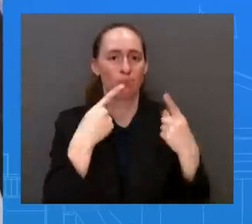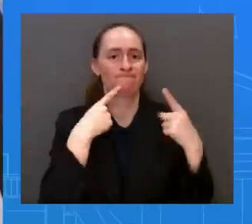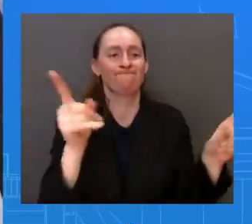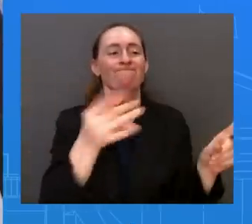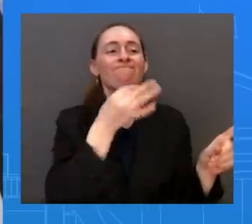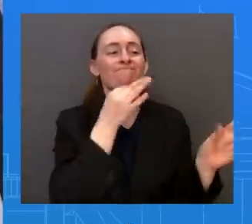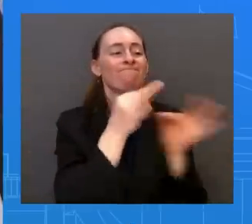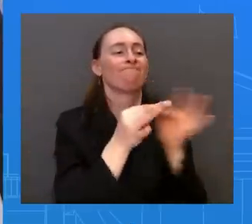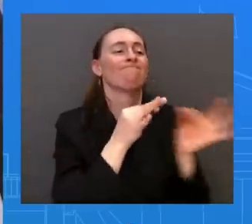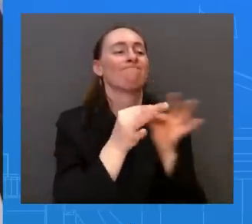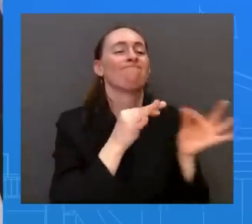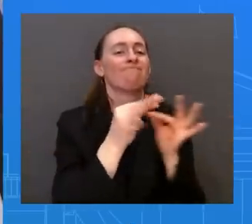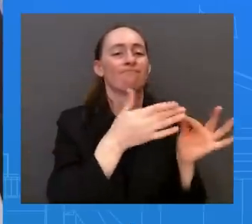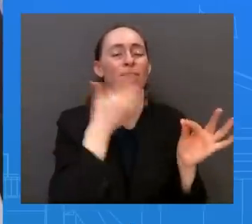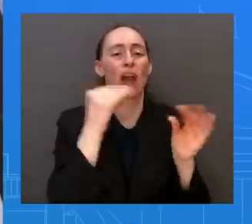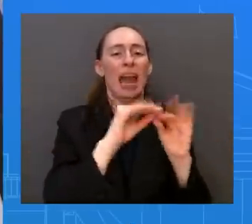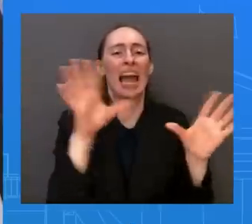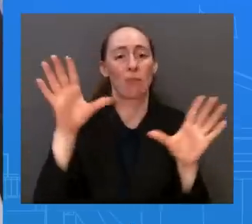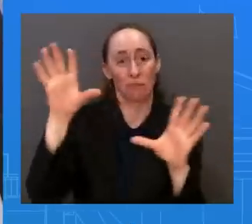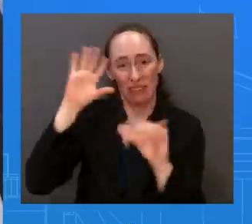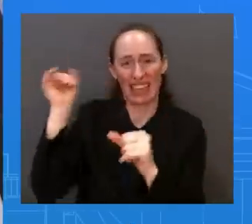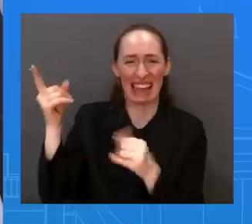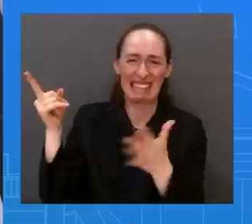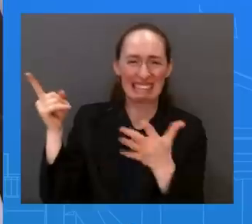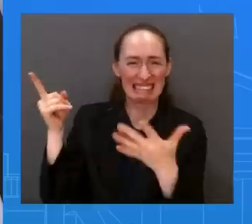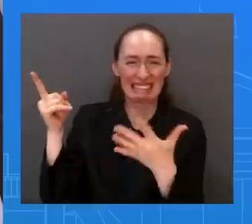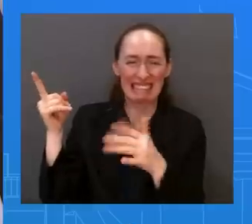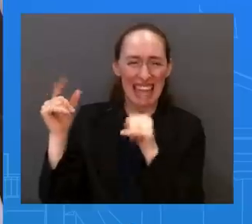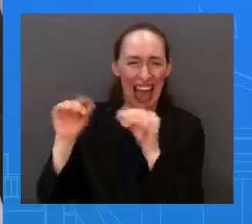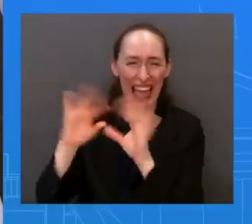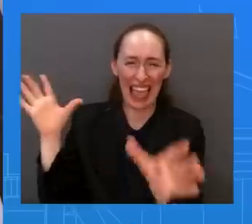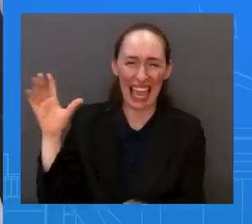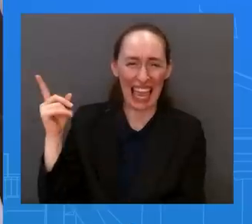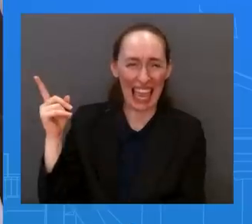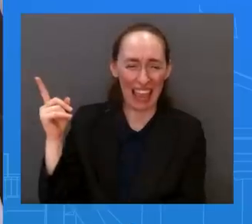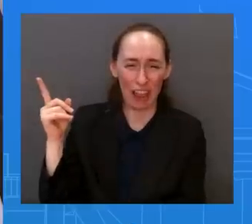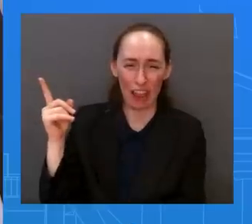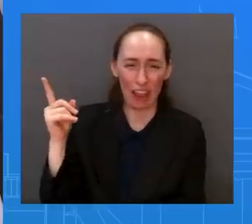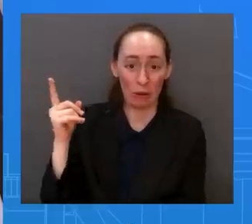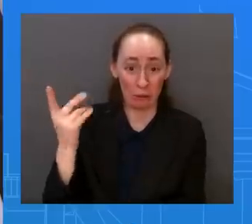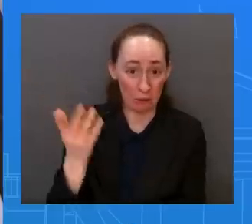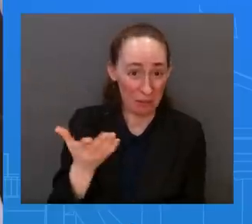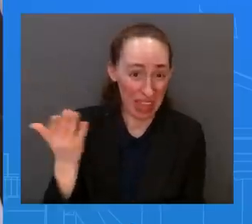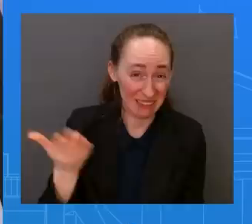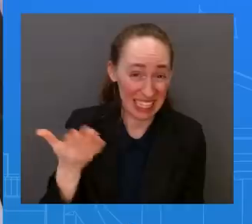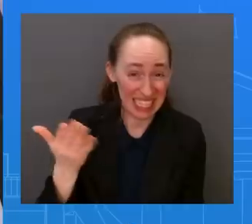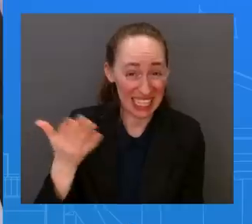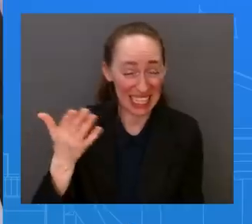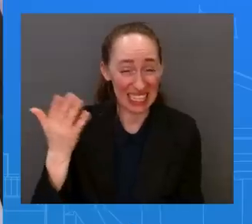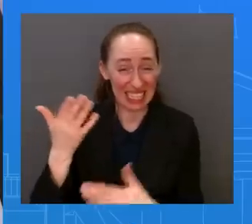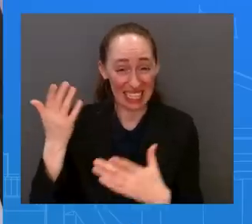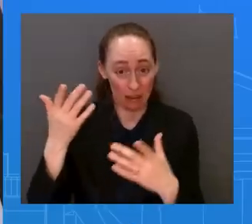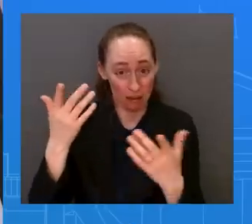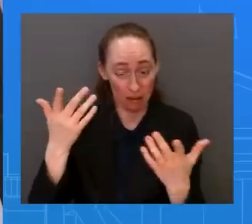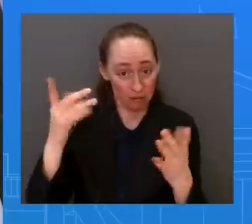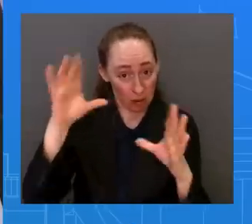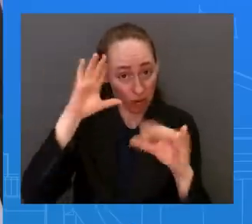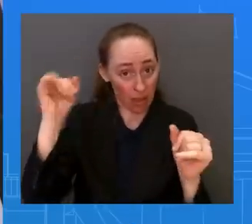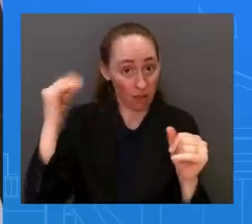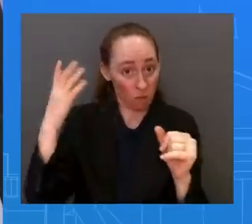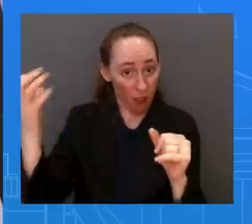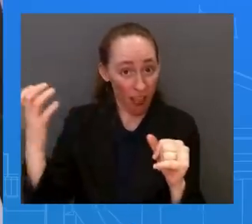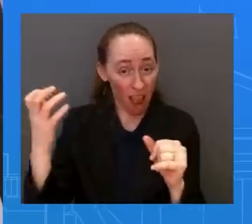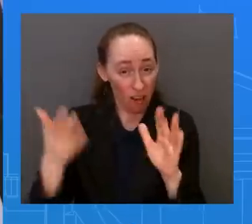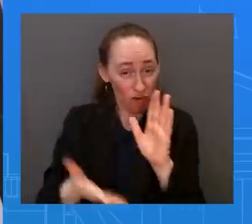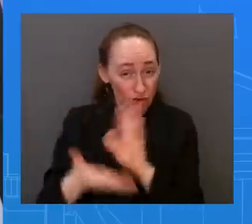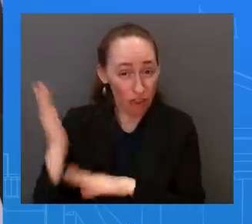tomorrow and whenever the president rolls out his re-election campaign, if he does, but does it make it that much more important for the president to somehow find a